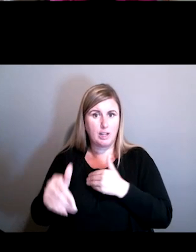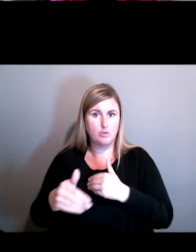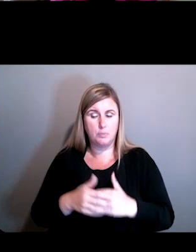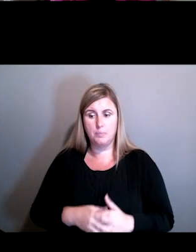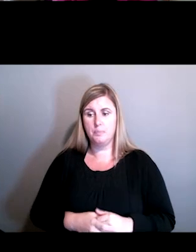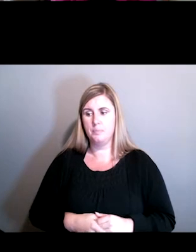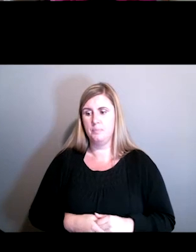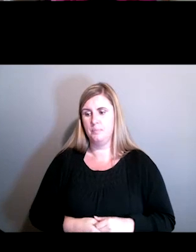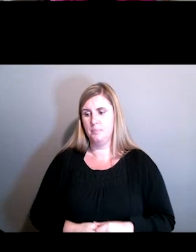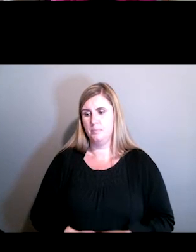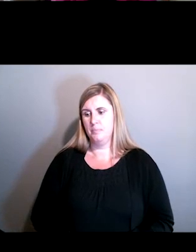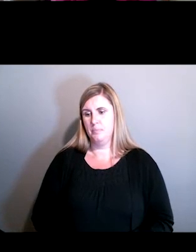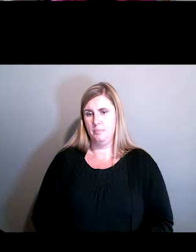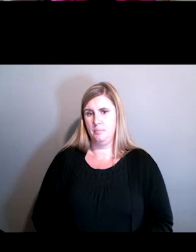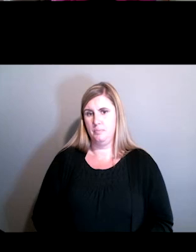Okay.